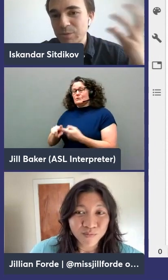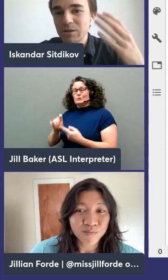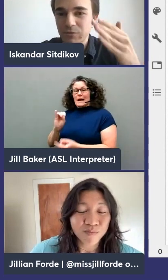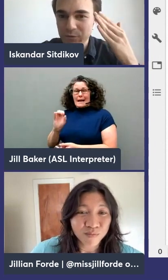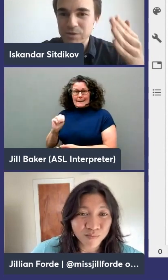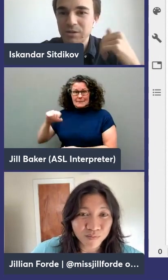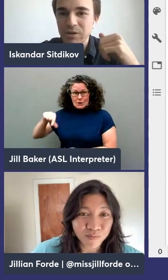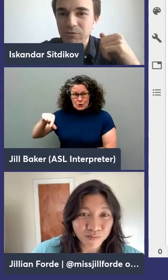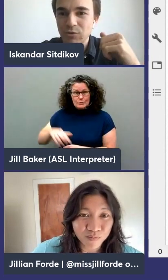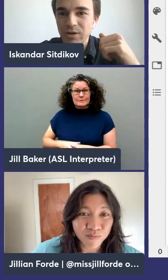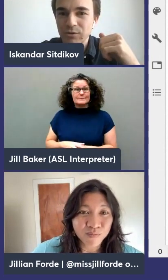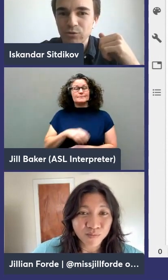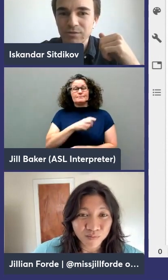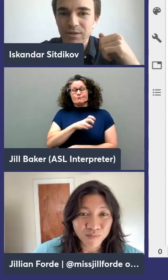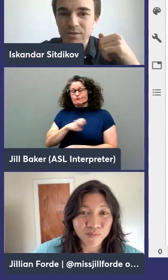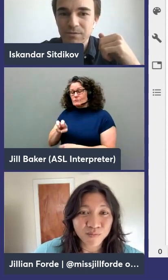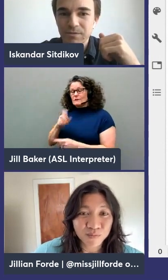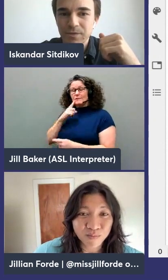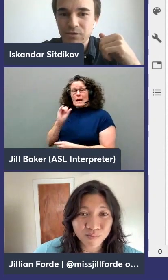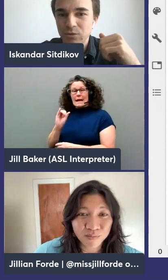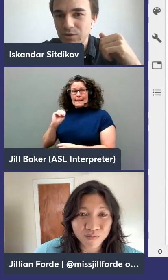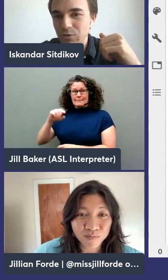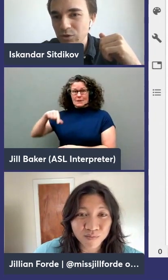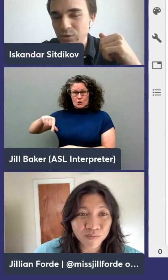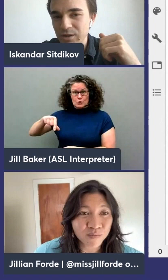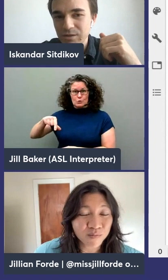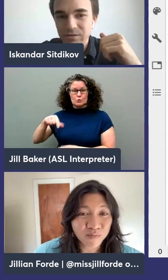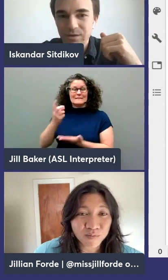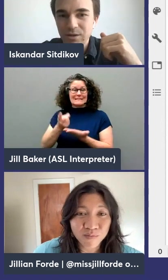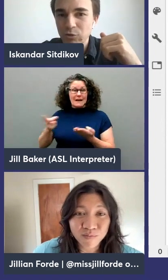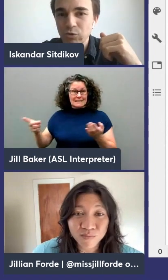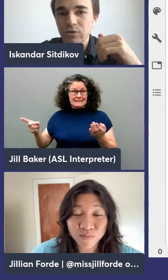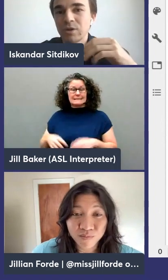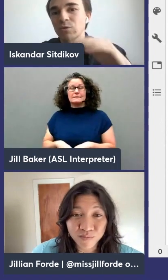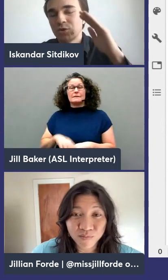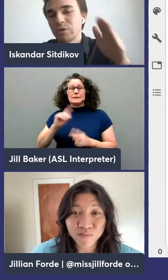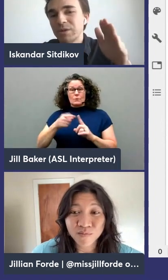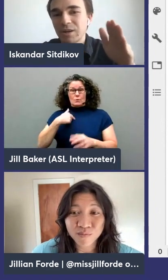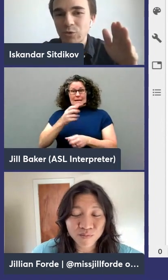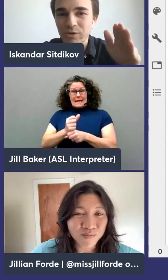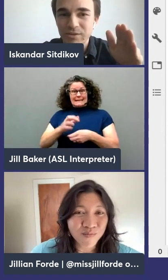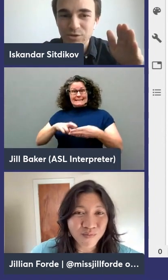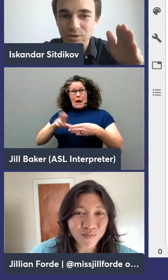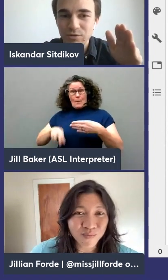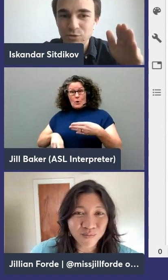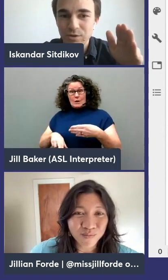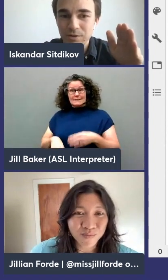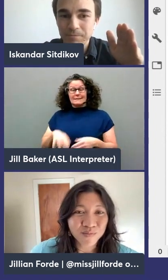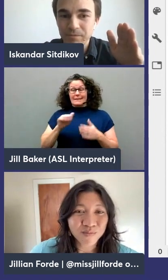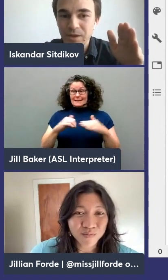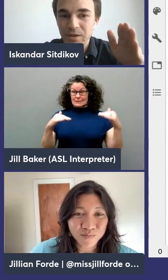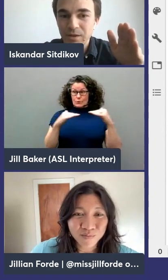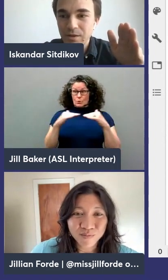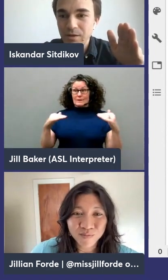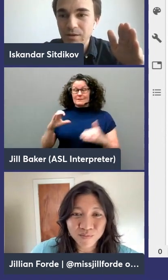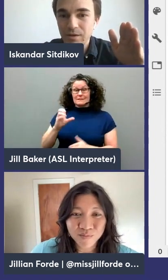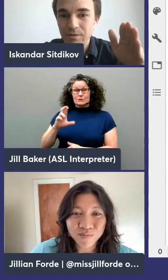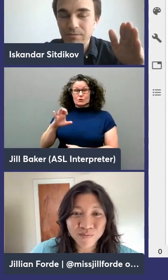be transpiled specifically for IonQ device. So here what we get as output, which will be equivalent circuit to the